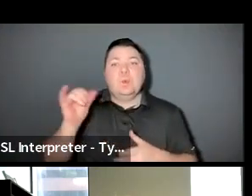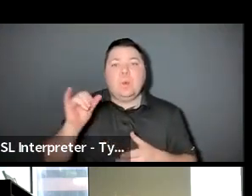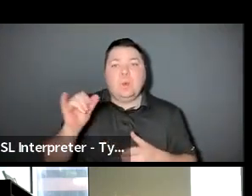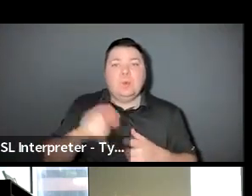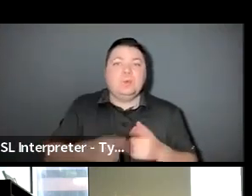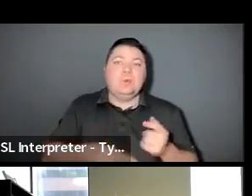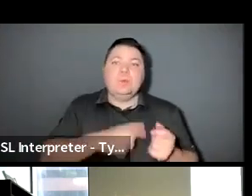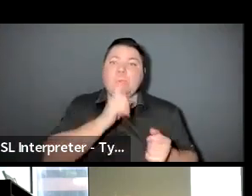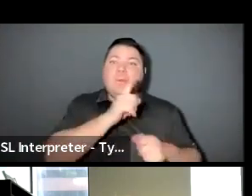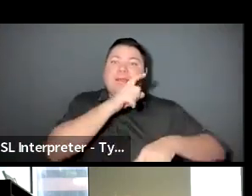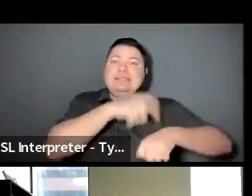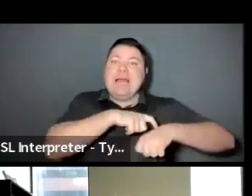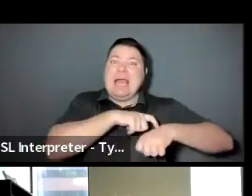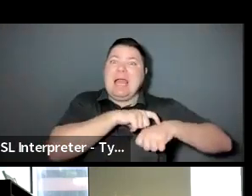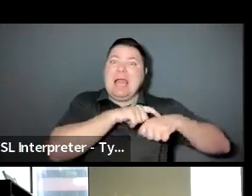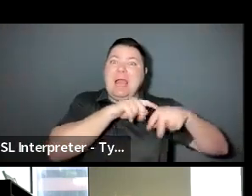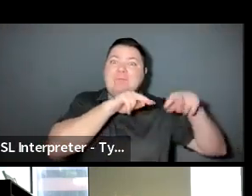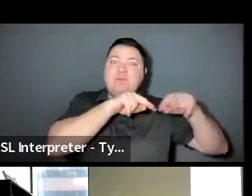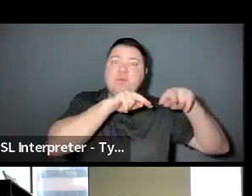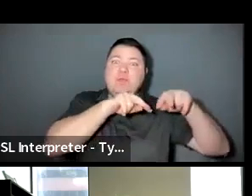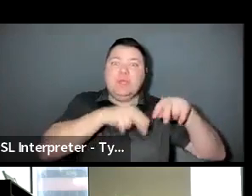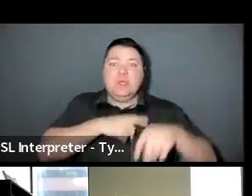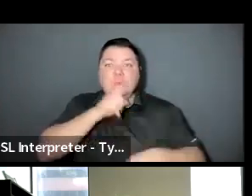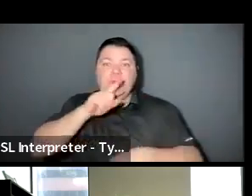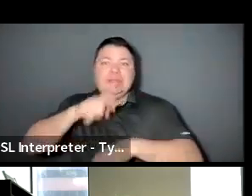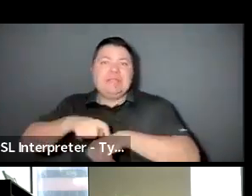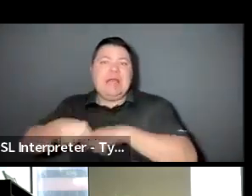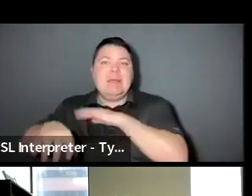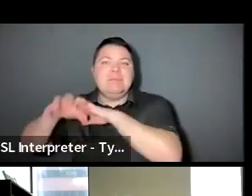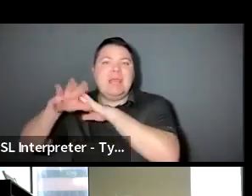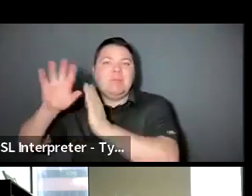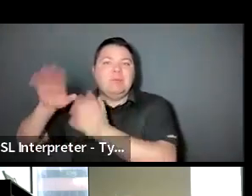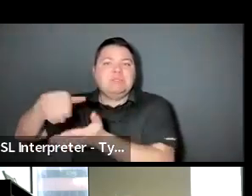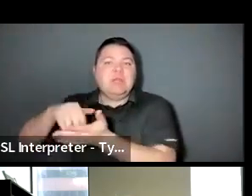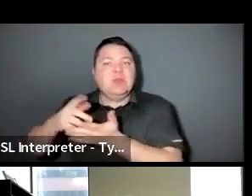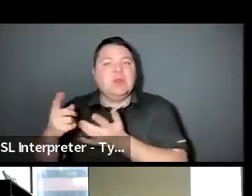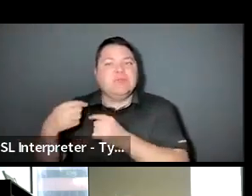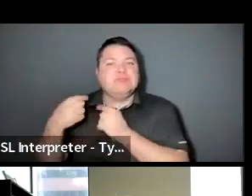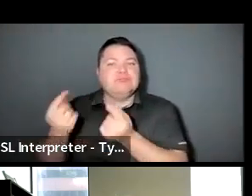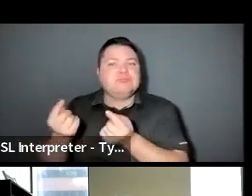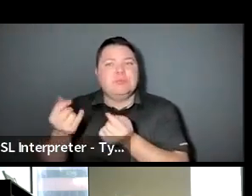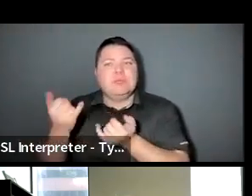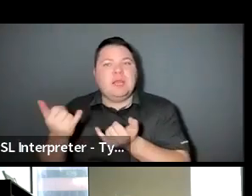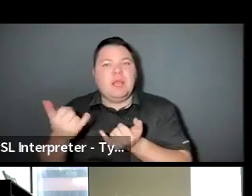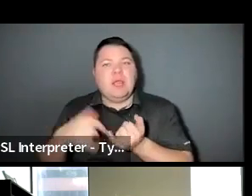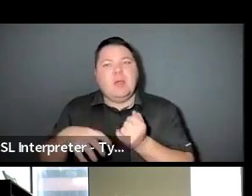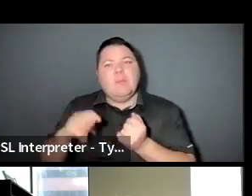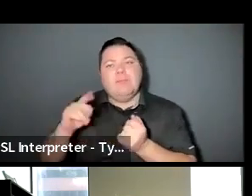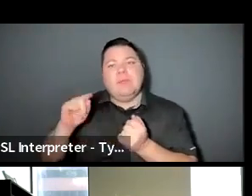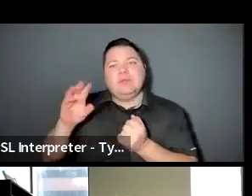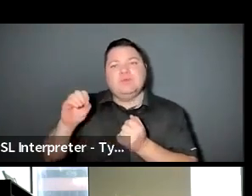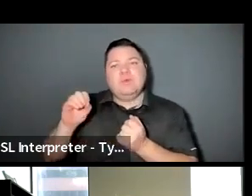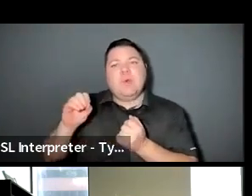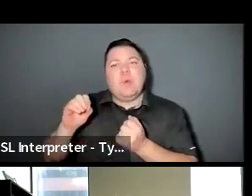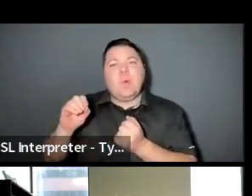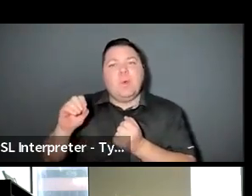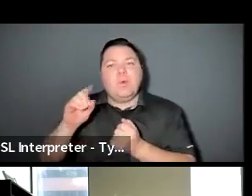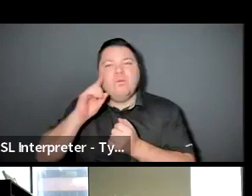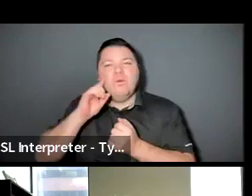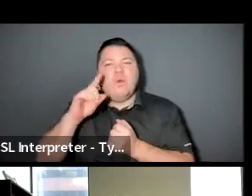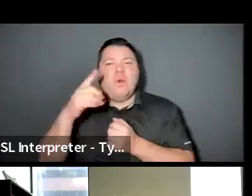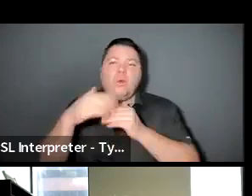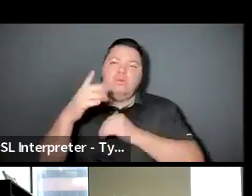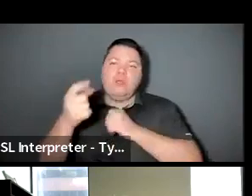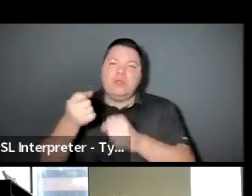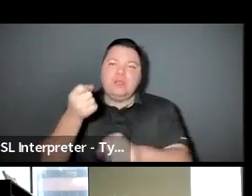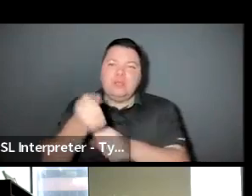real-time viewing in a real-time camera center, which has been at work here now at Metro Transit for over a year. And that was really